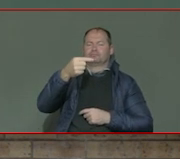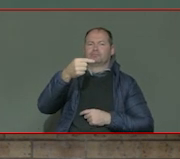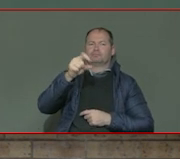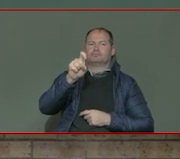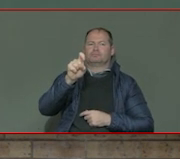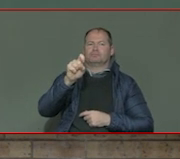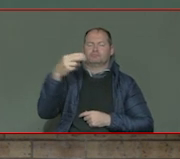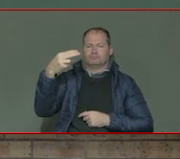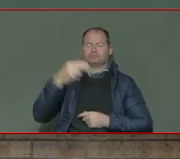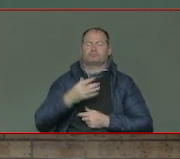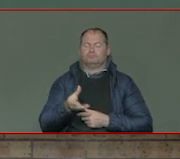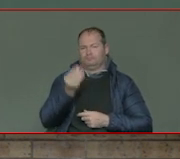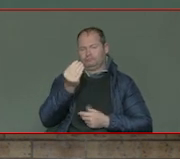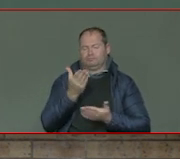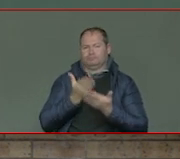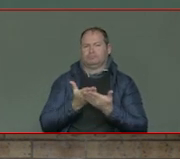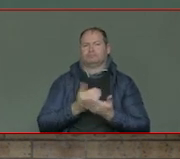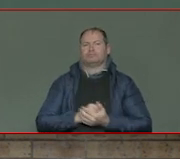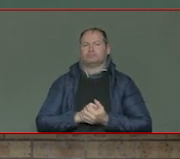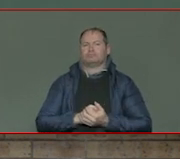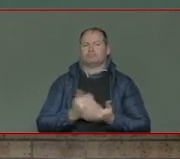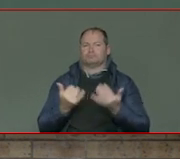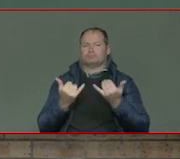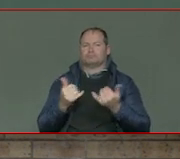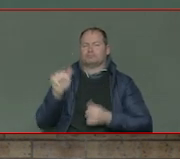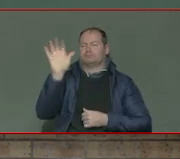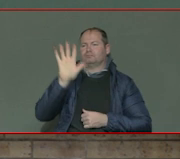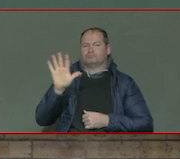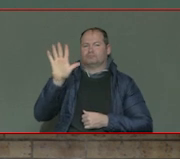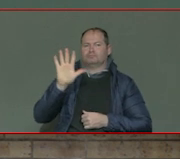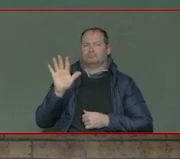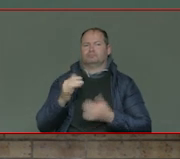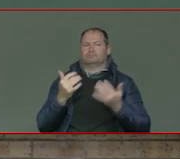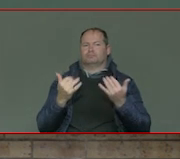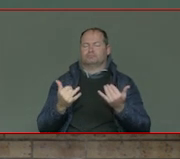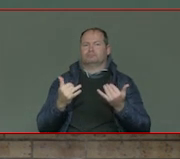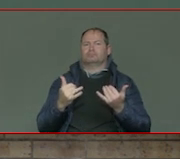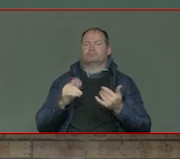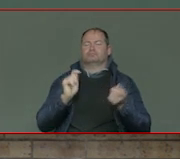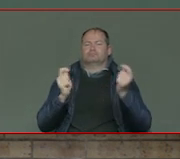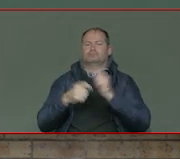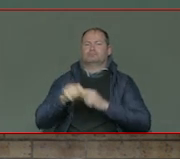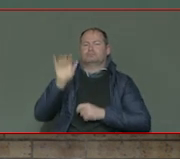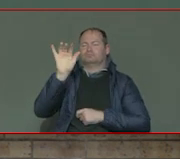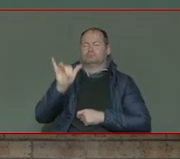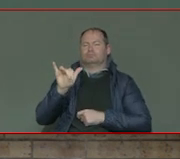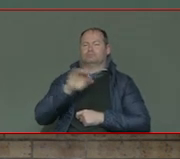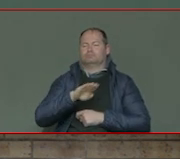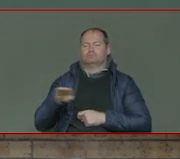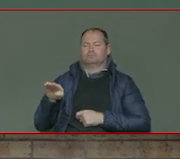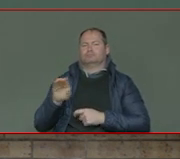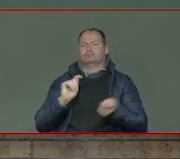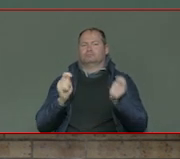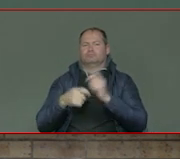clear? Now we can say the average gradient is changing y over changing x. So it is this y